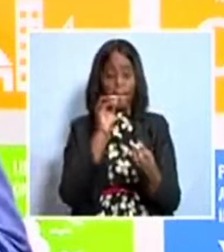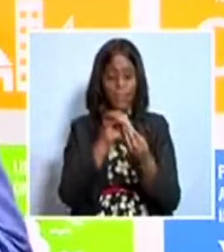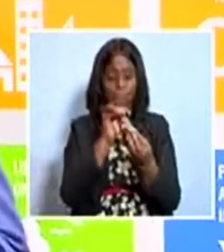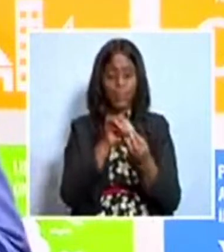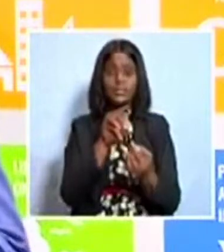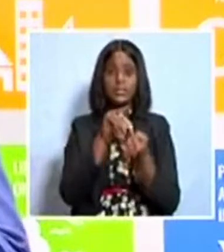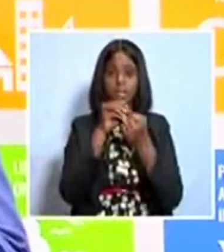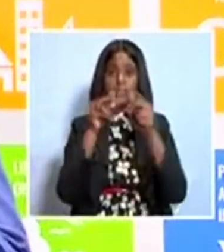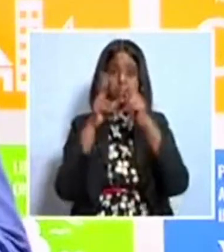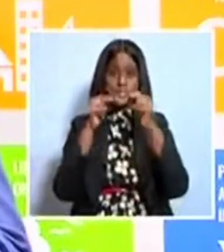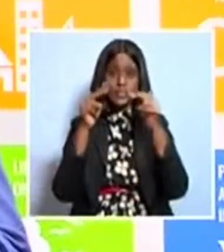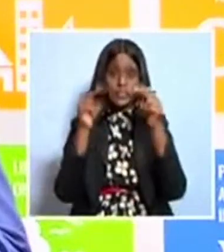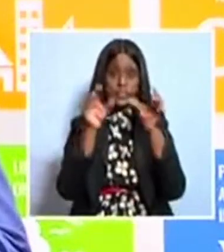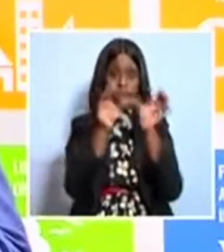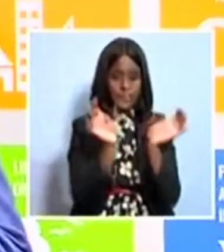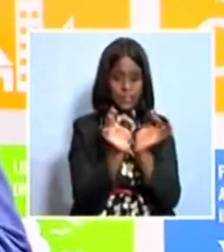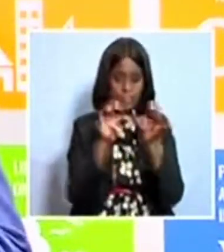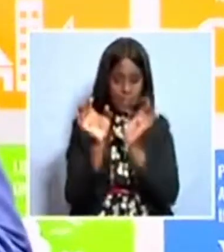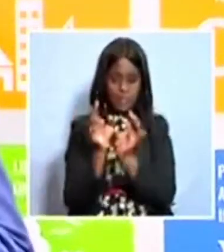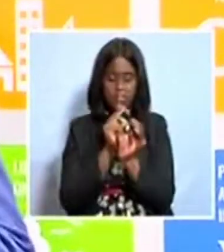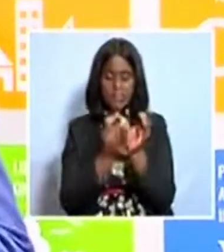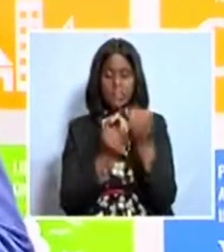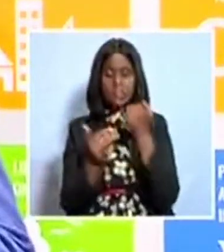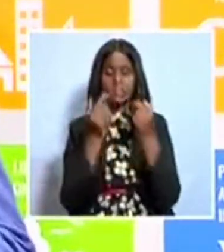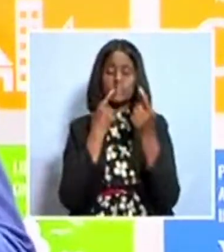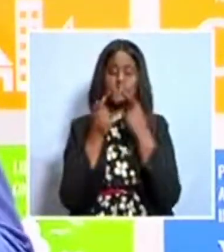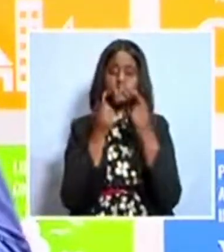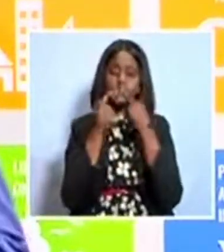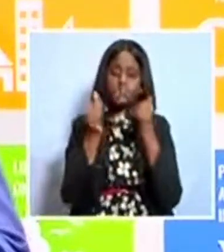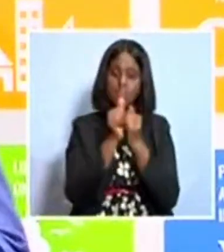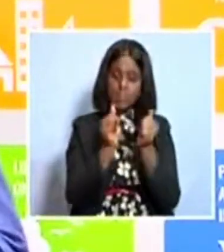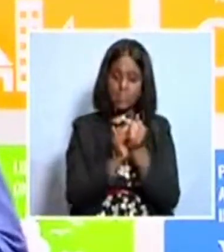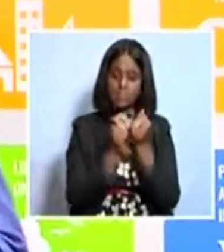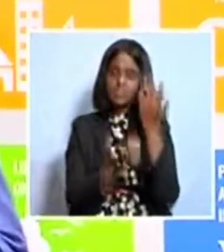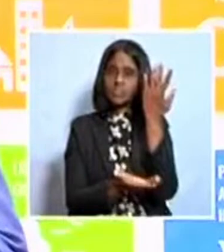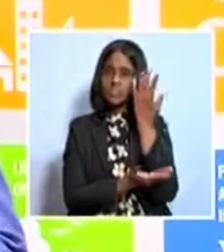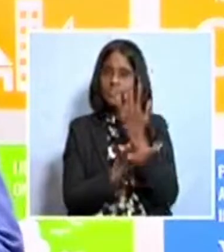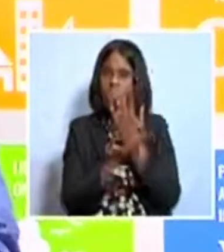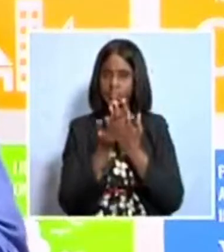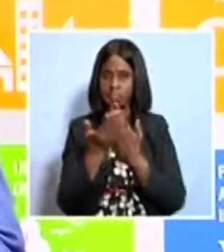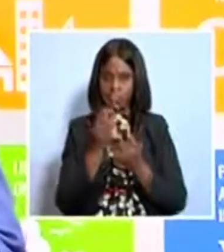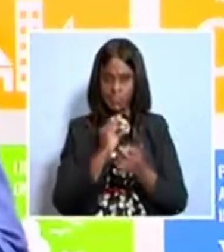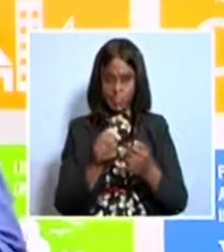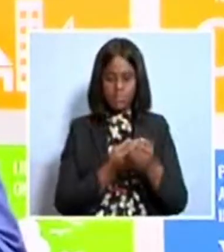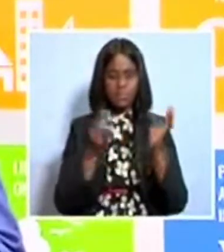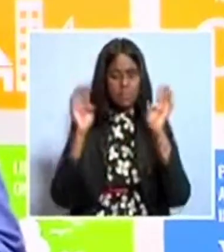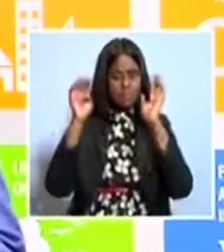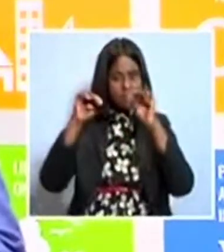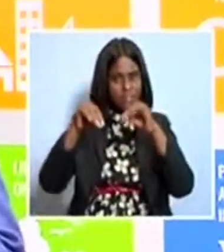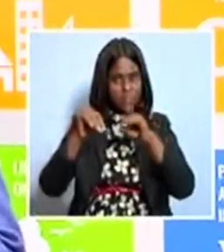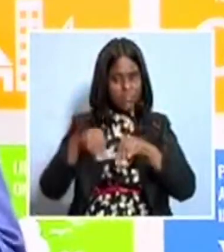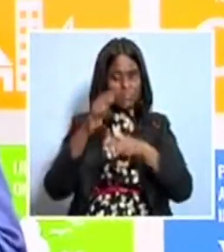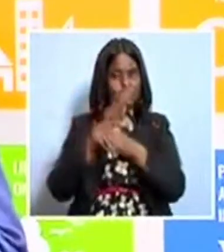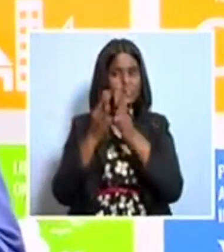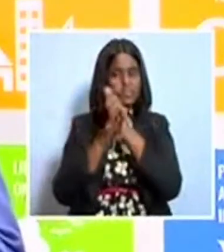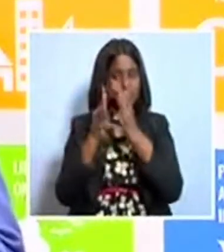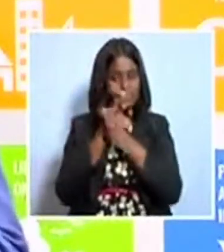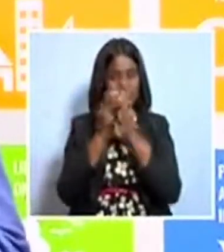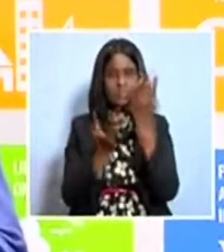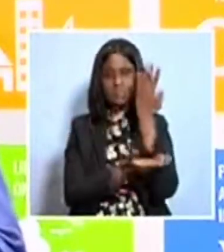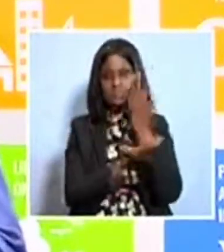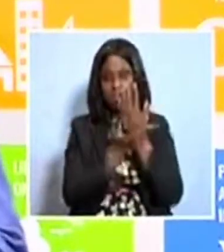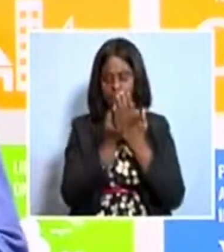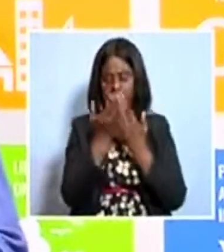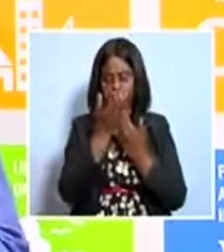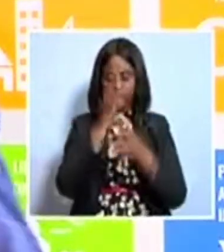rural constituencies, because we're talking about uplifting our dilapidated infrastructure, upgrading our